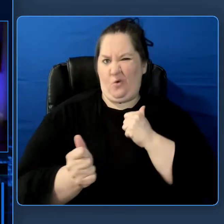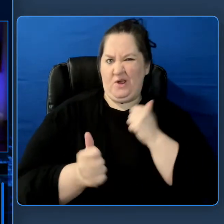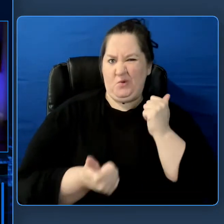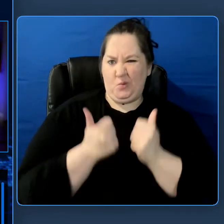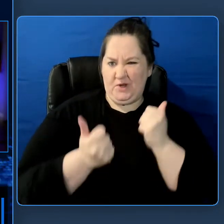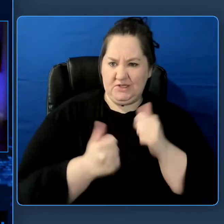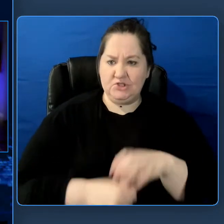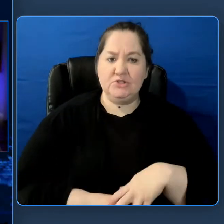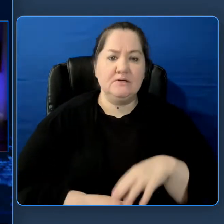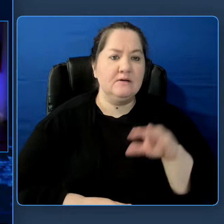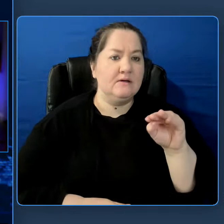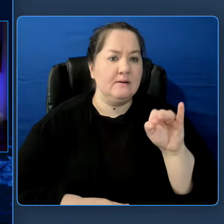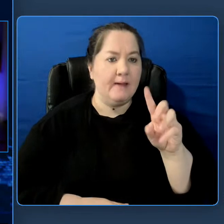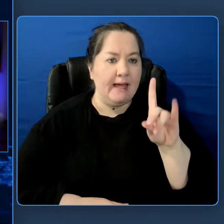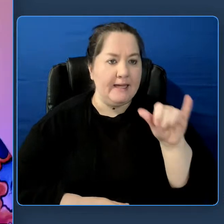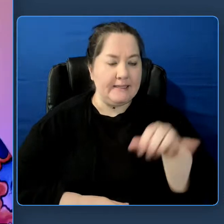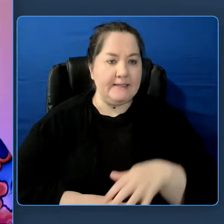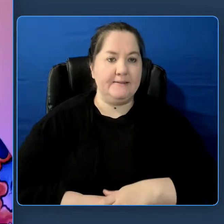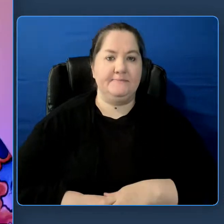Go ahead, Mandy.